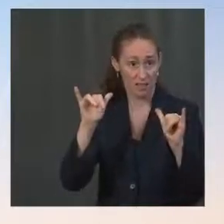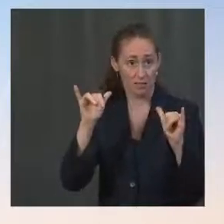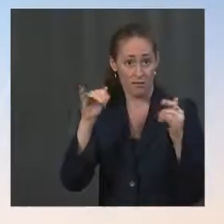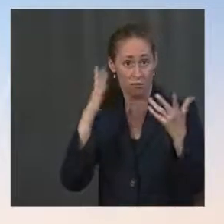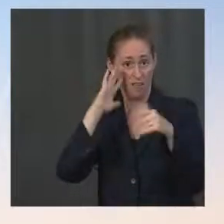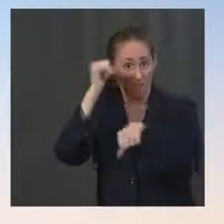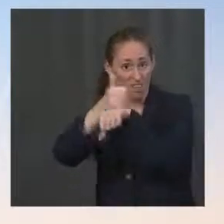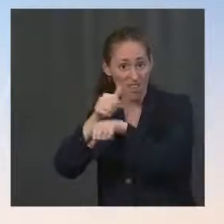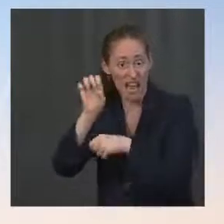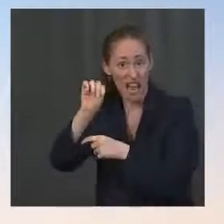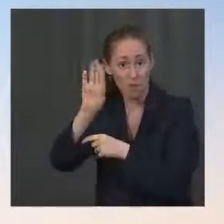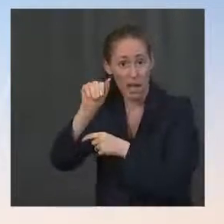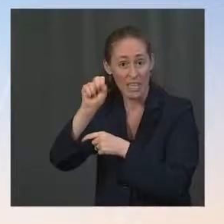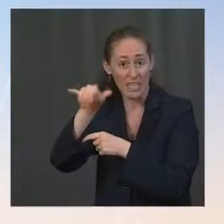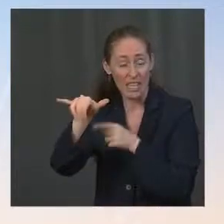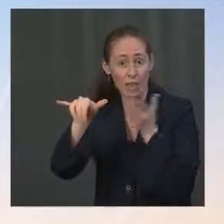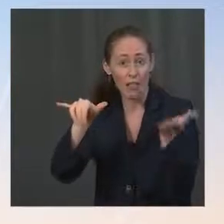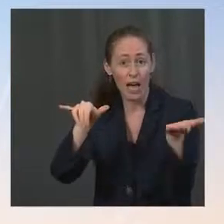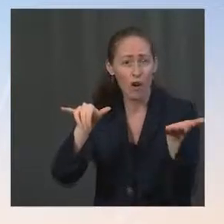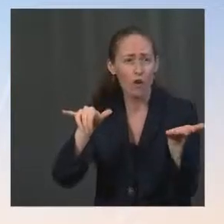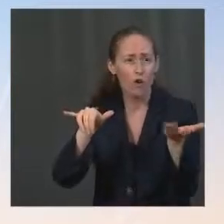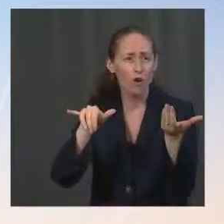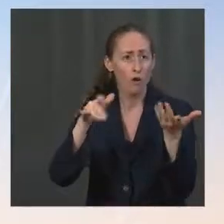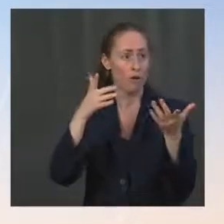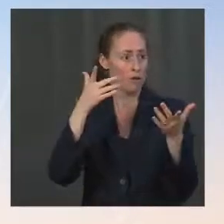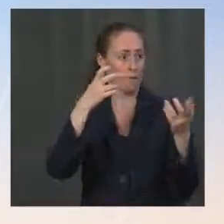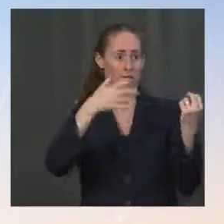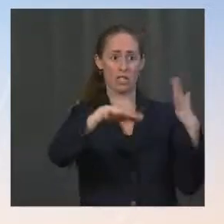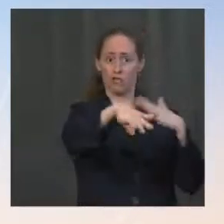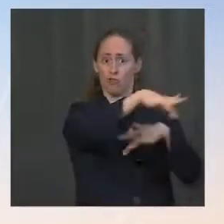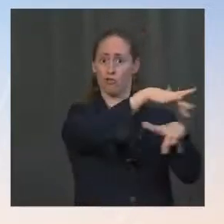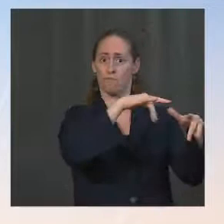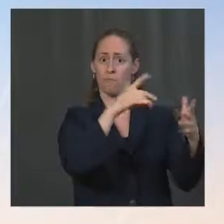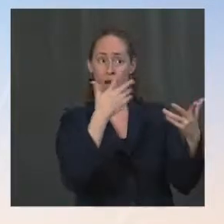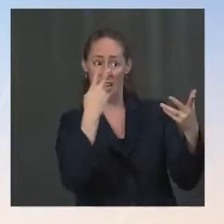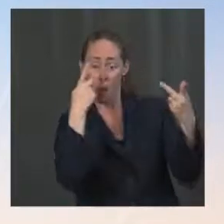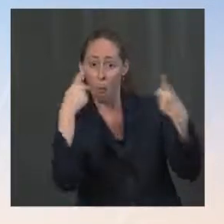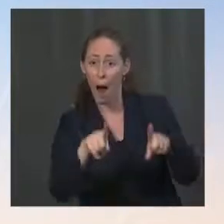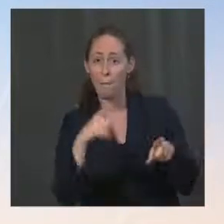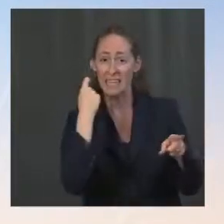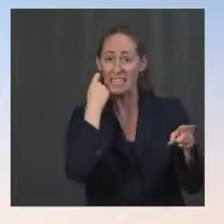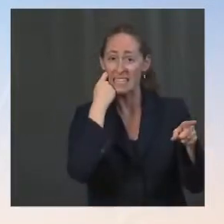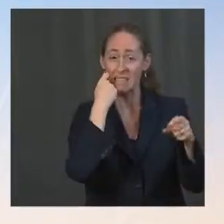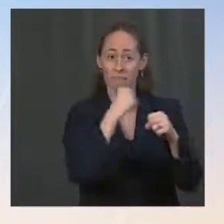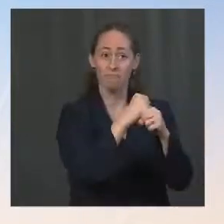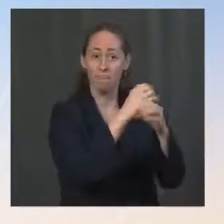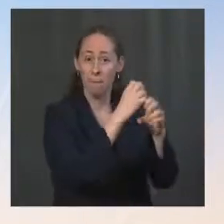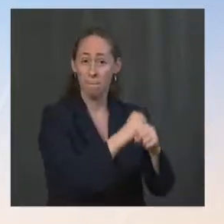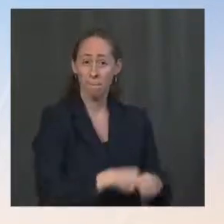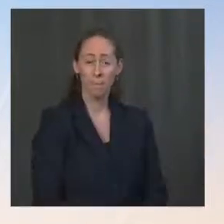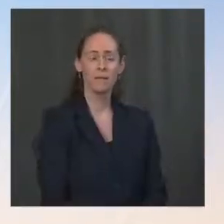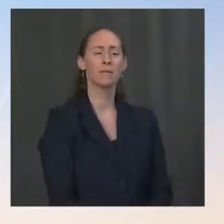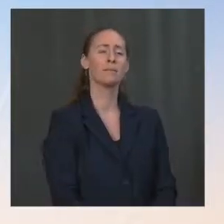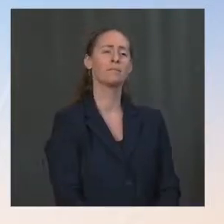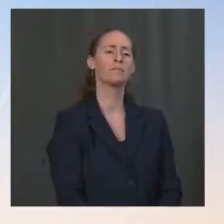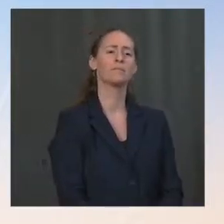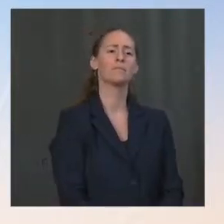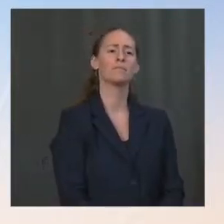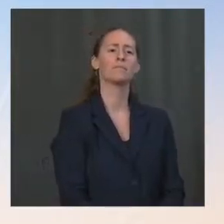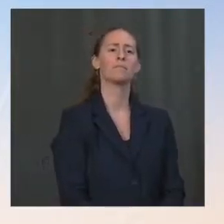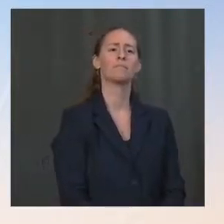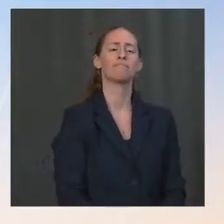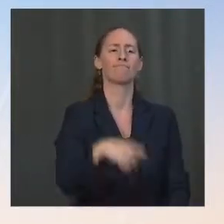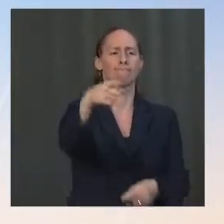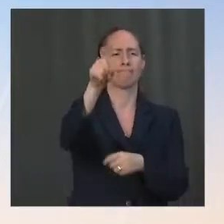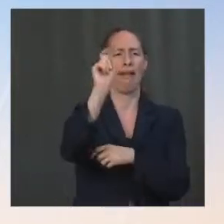happen after the end of August? Well, I would say first that we are looking at ways, and I will refer to our Secretary of State and the